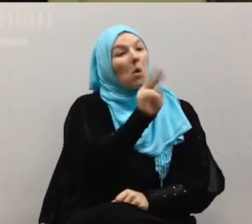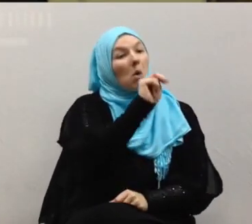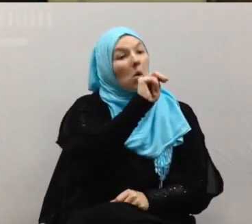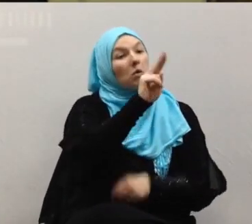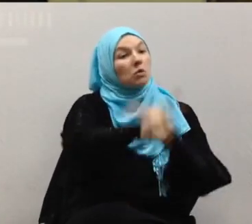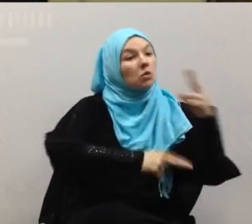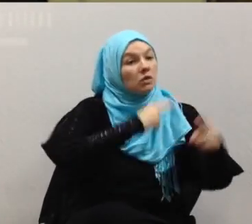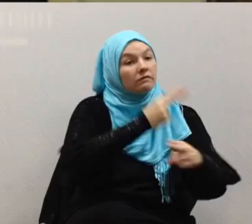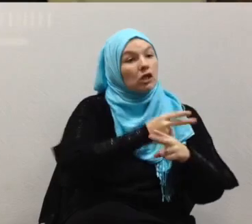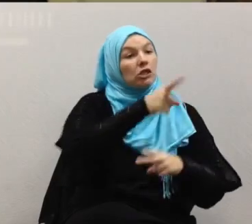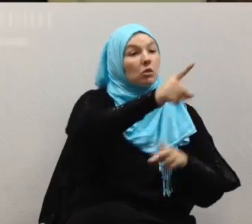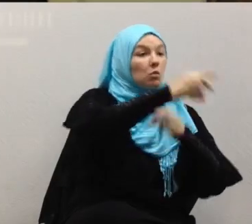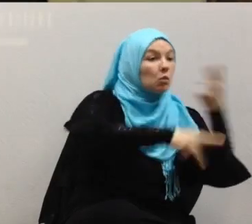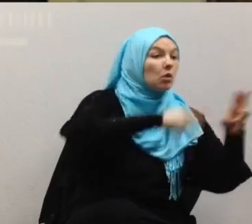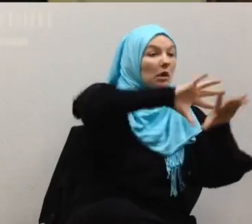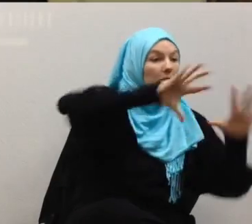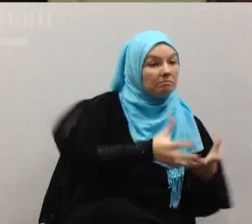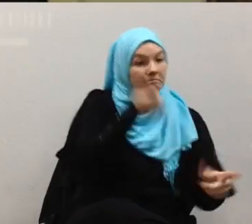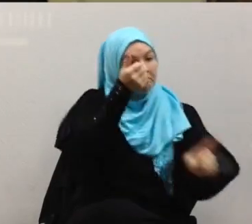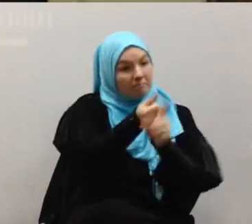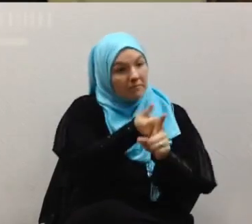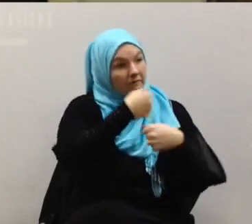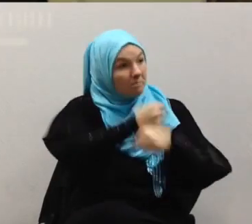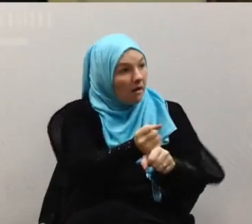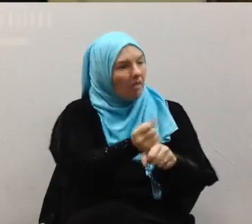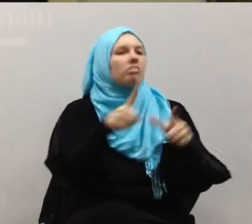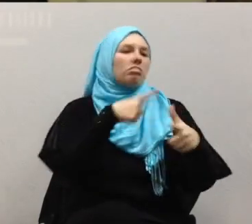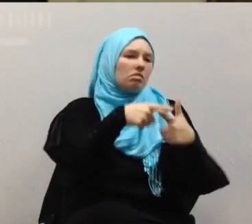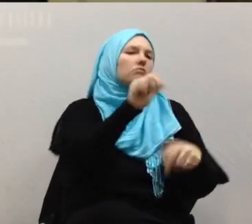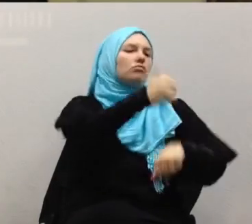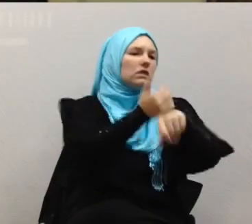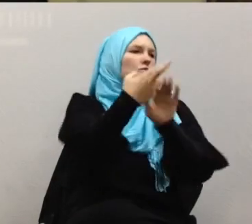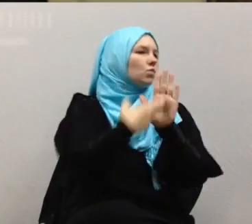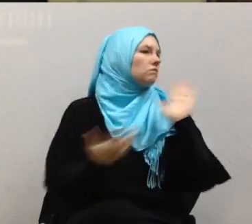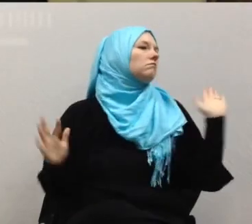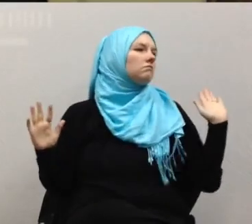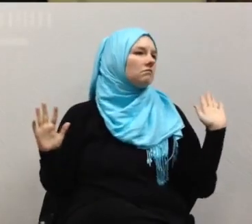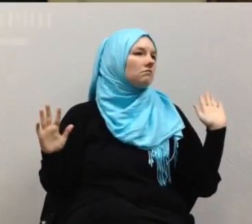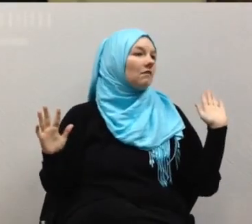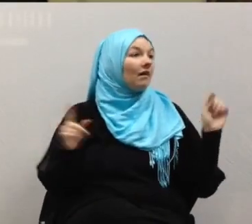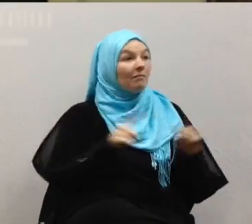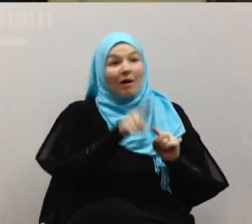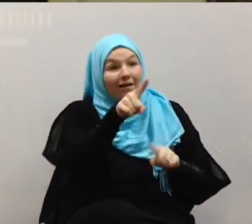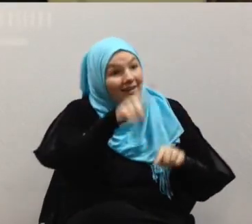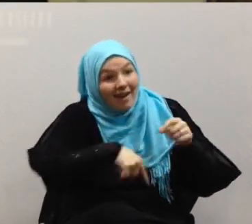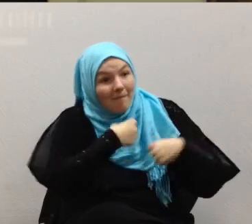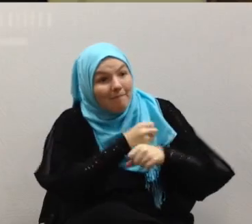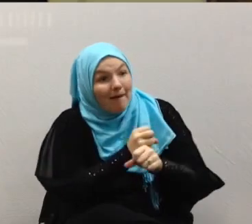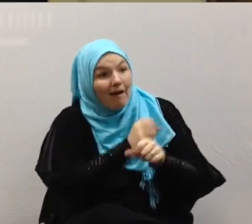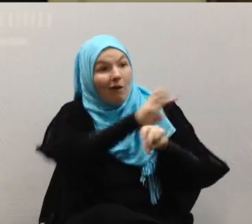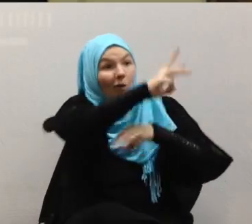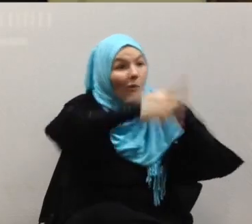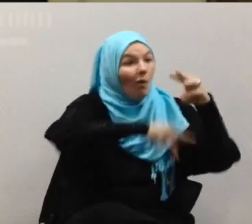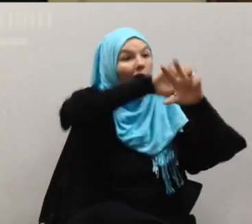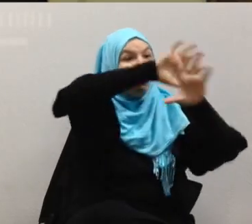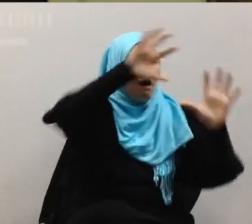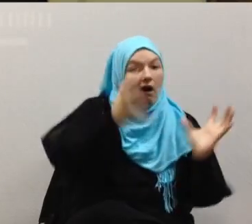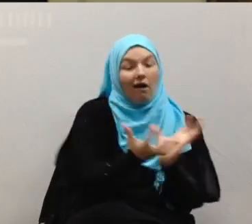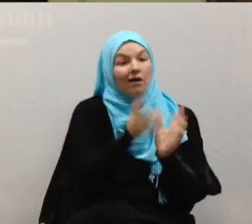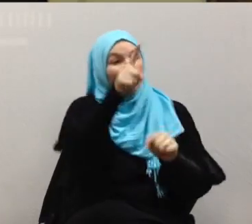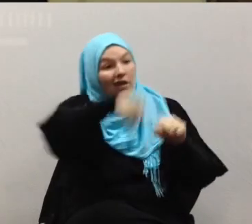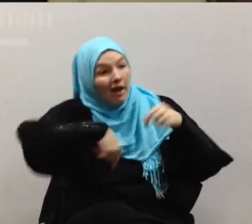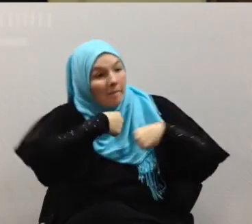your own rules. Because some of us are living with similar spirits but on limited